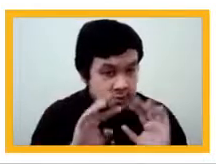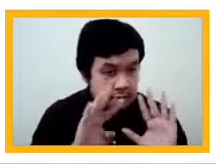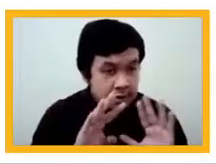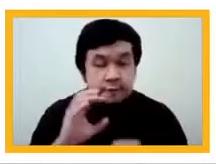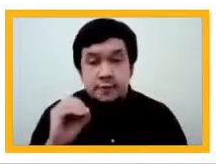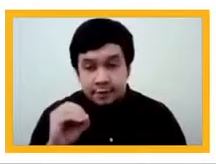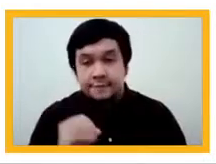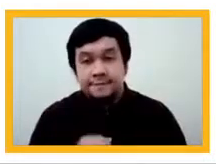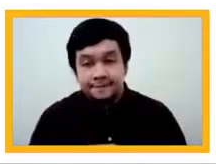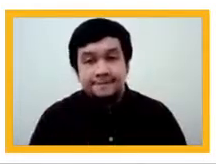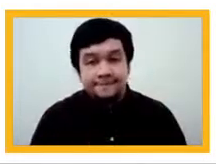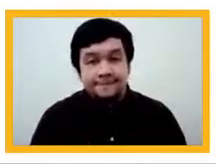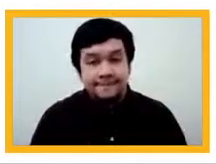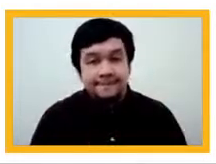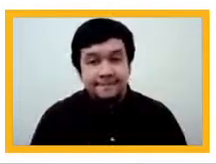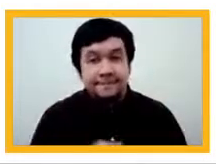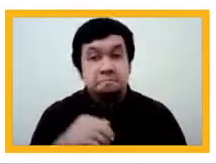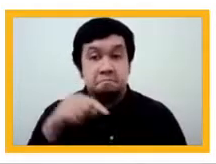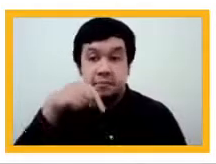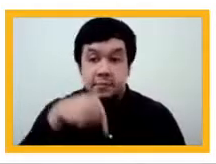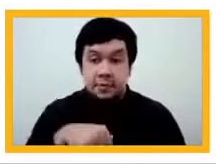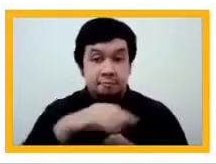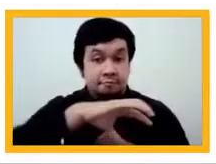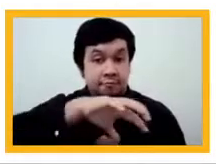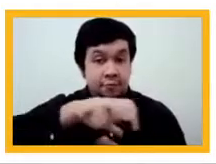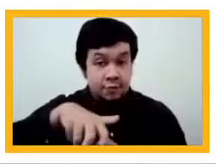that only